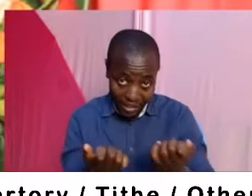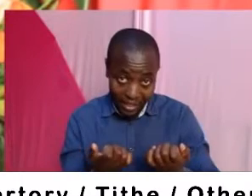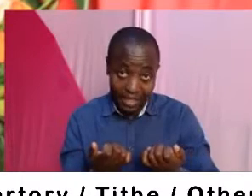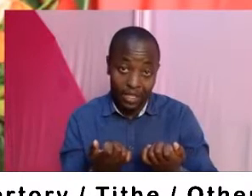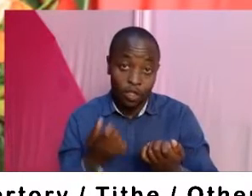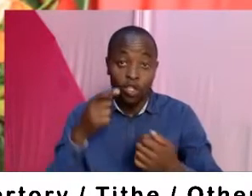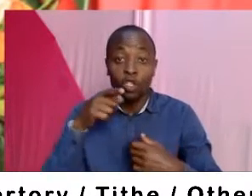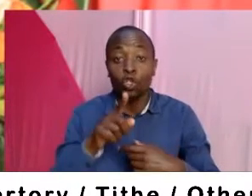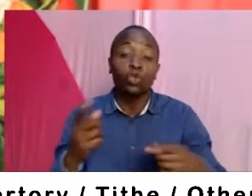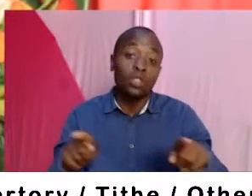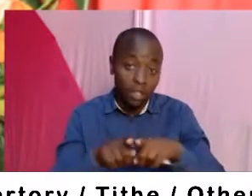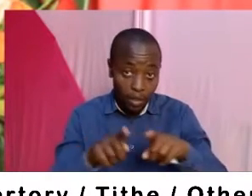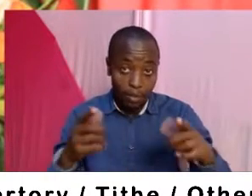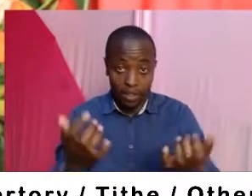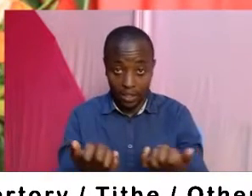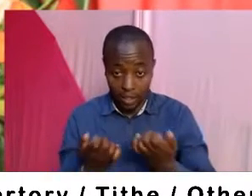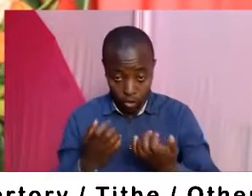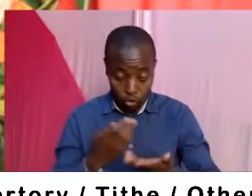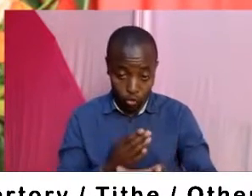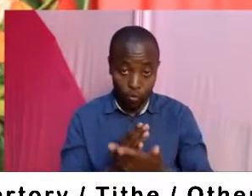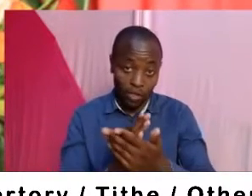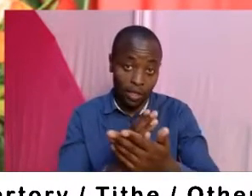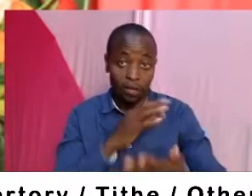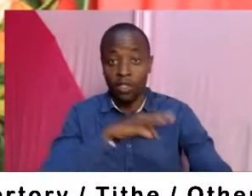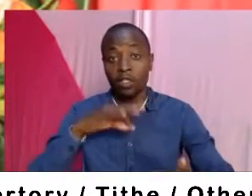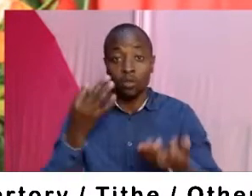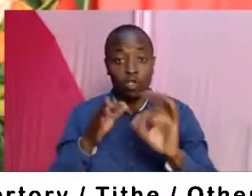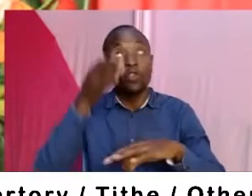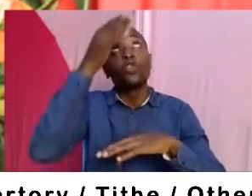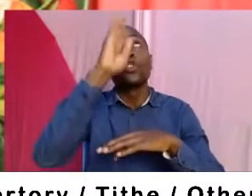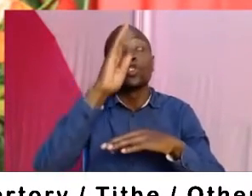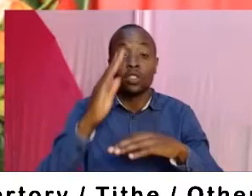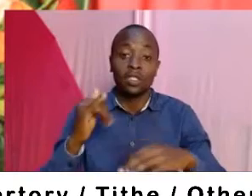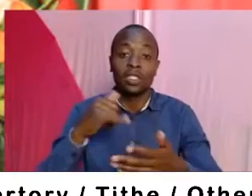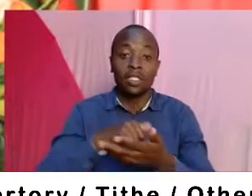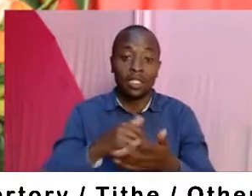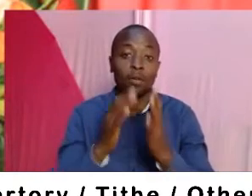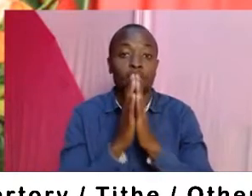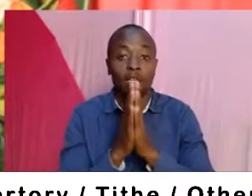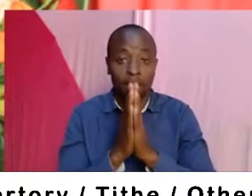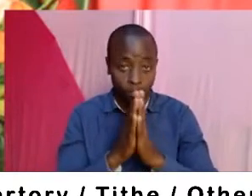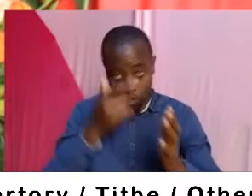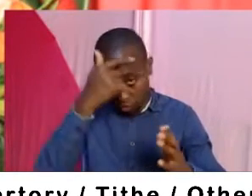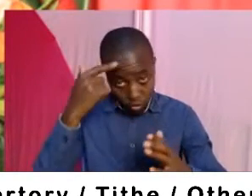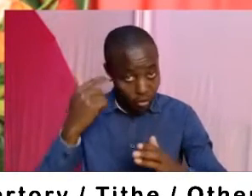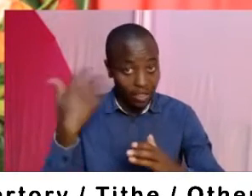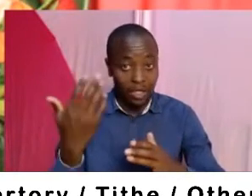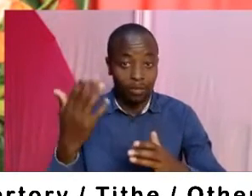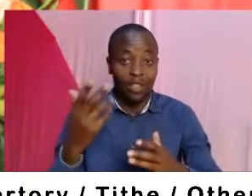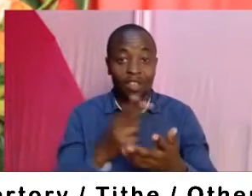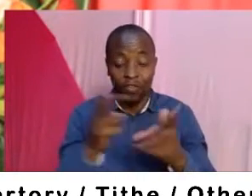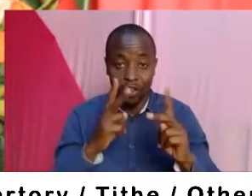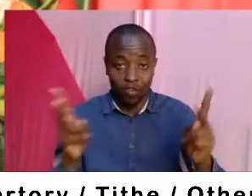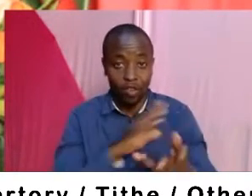and you need, to be led by the Holy Spirit of God. Therefore, it is a prayer, because this is something that is very powerful and very